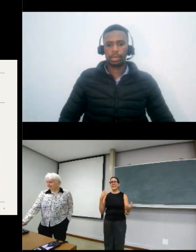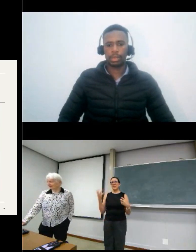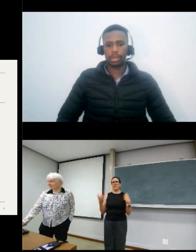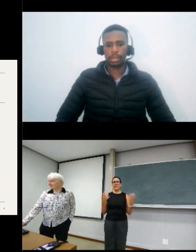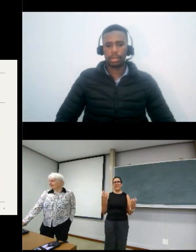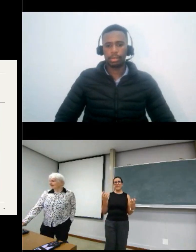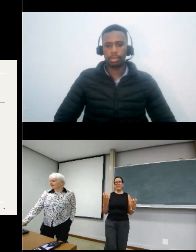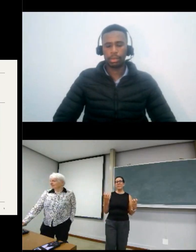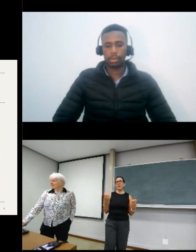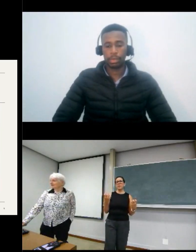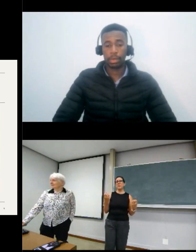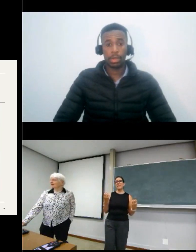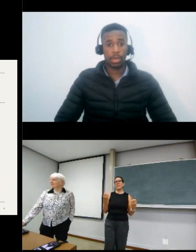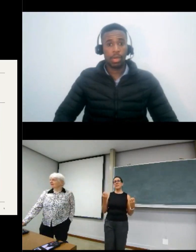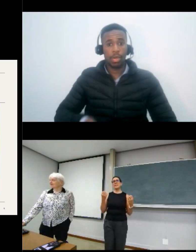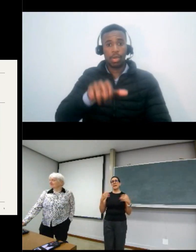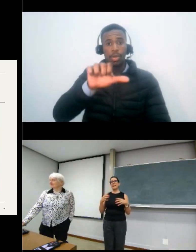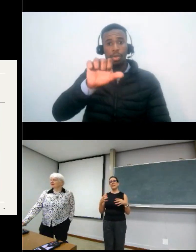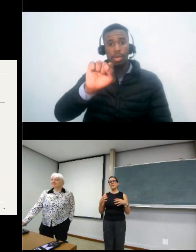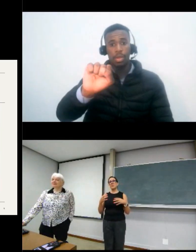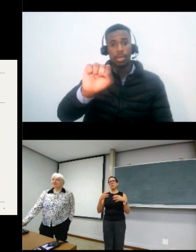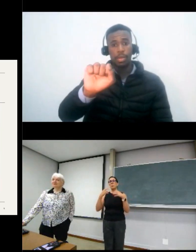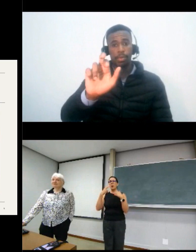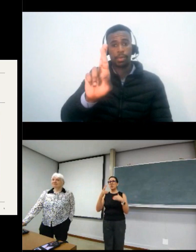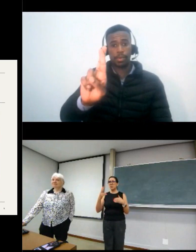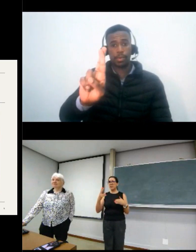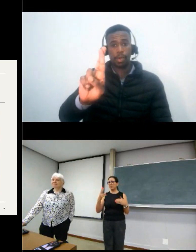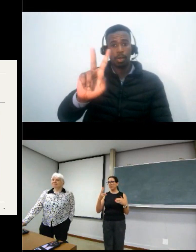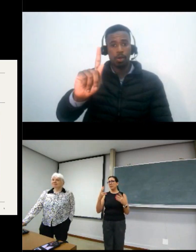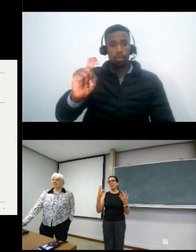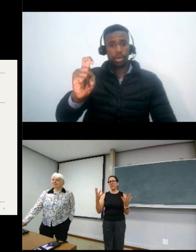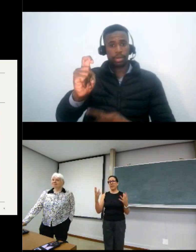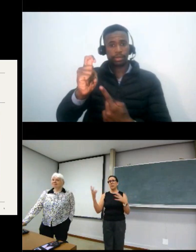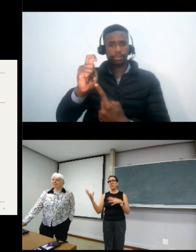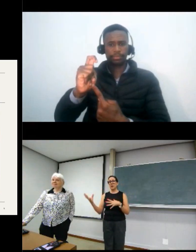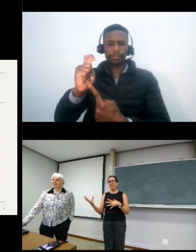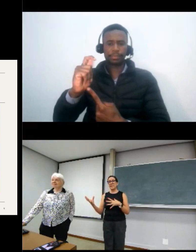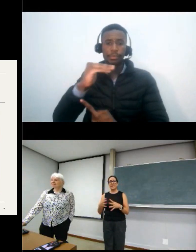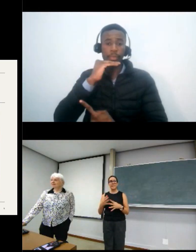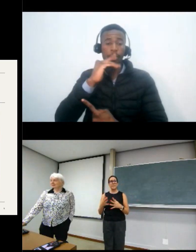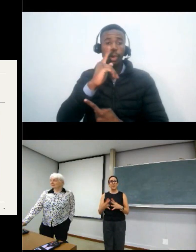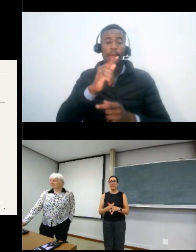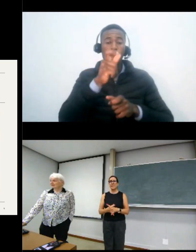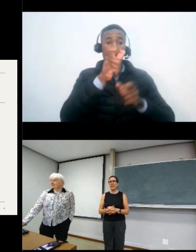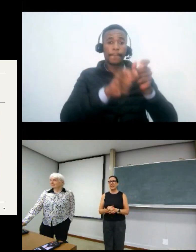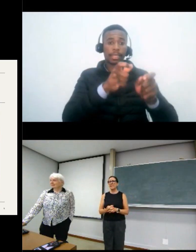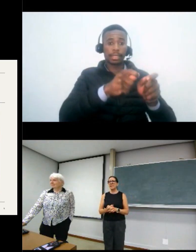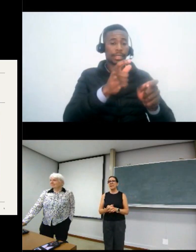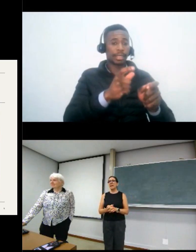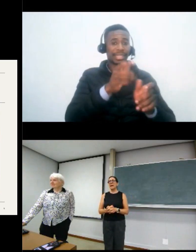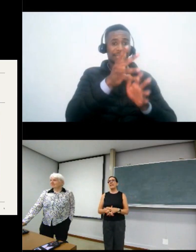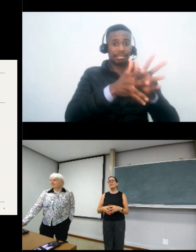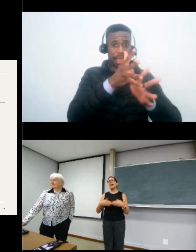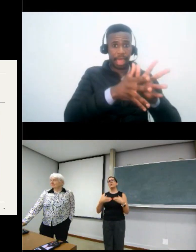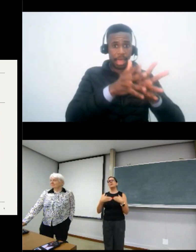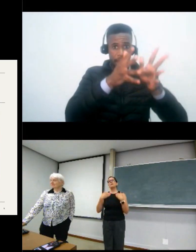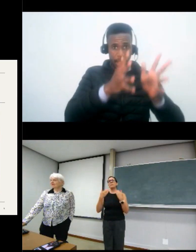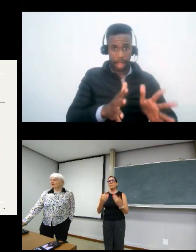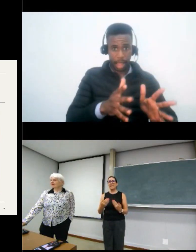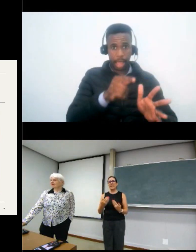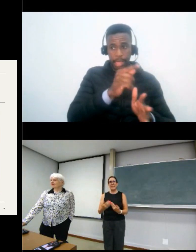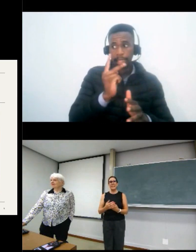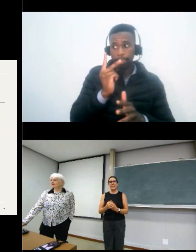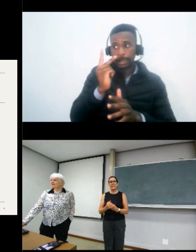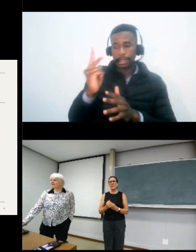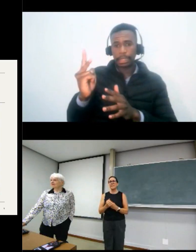So what is SRT involves is signers watching videos of a sentence being signed and then having